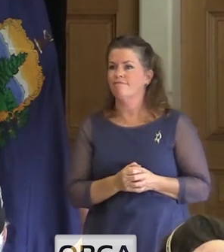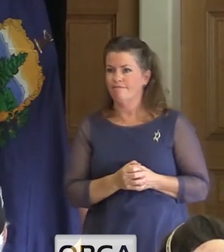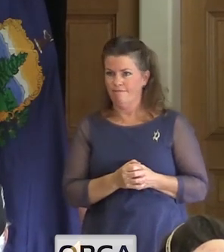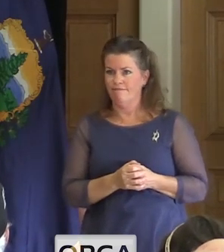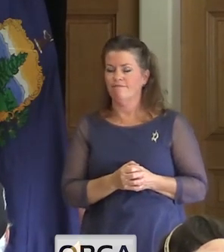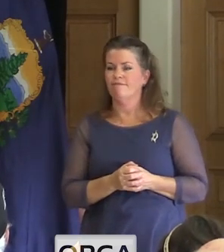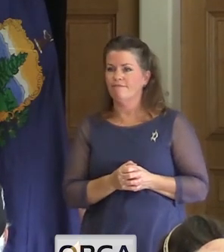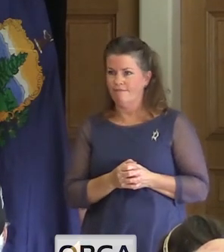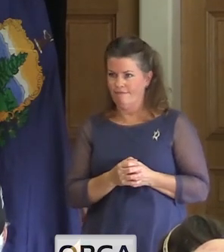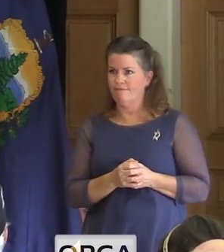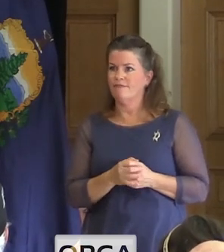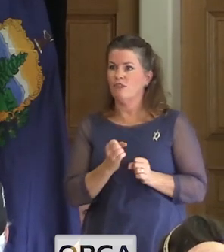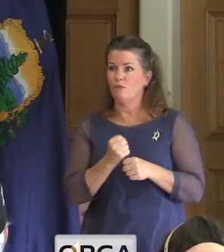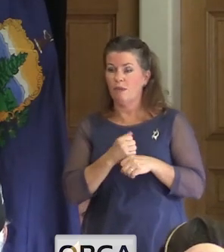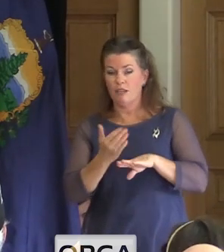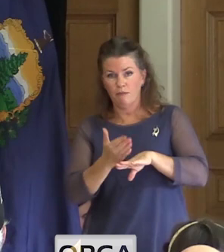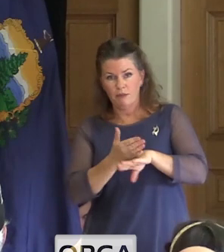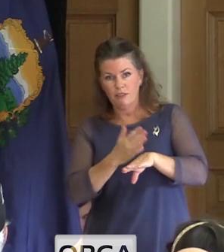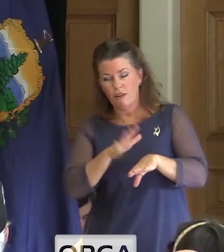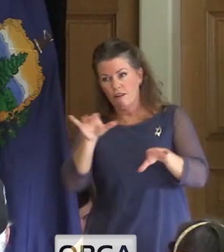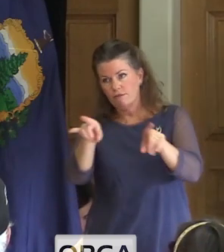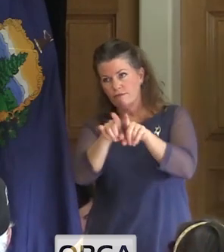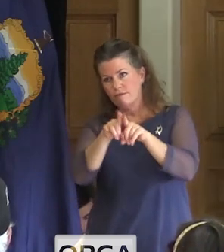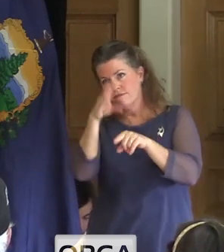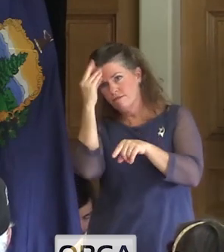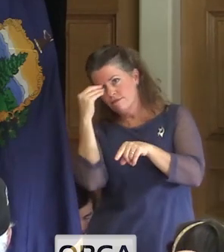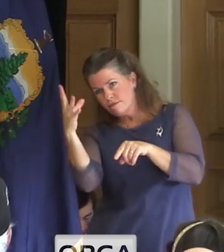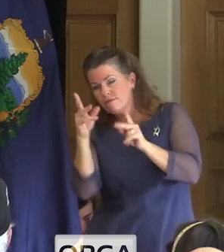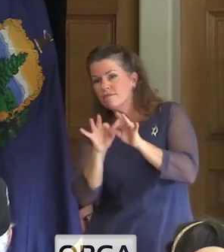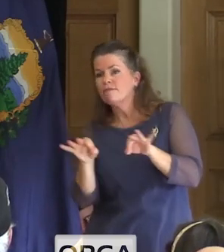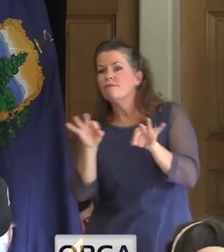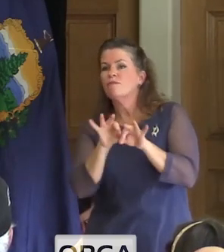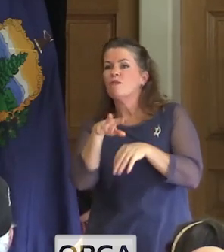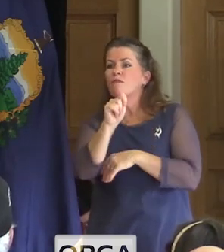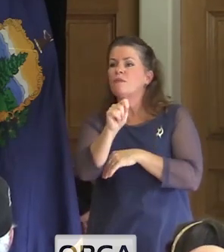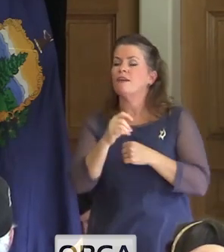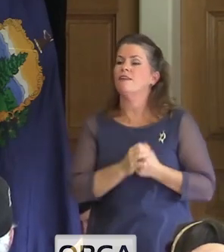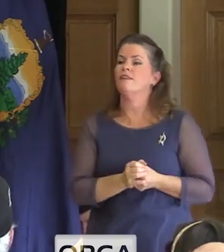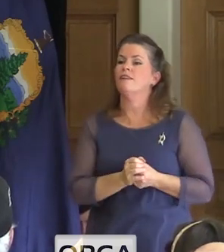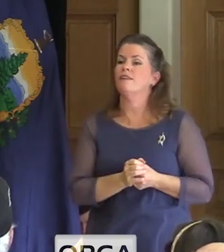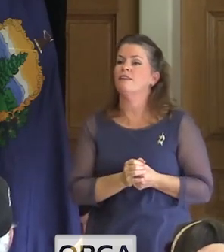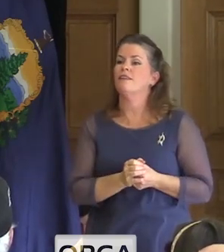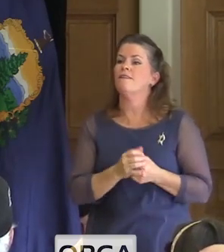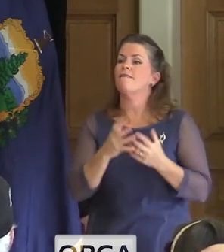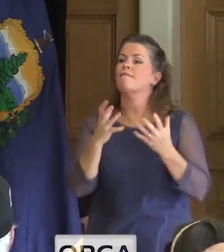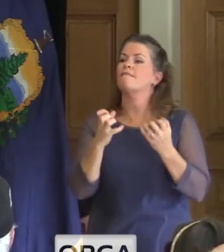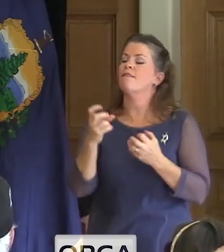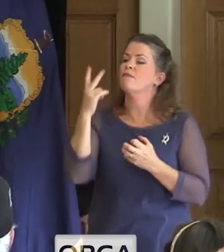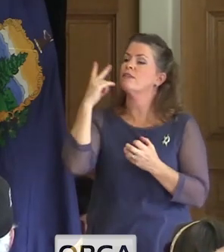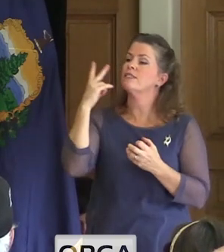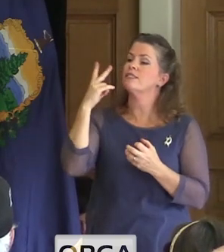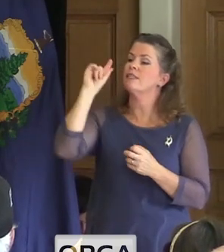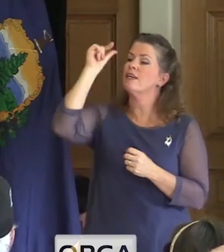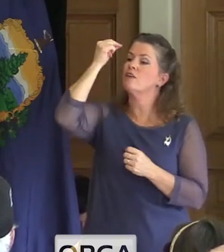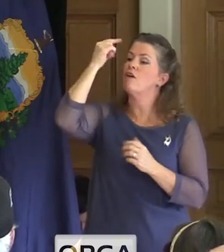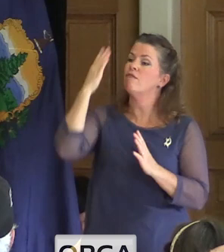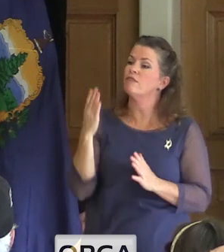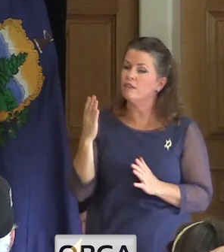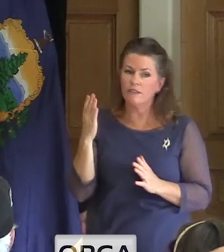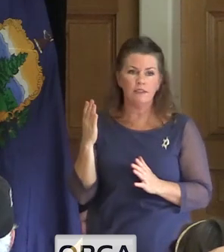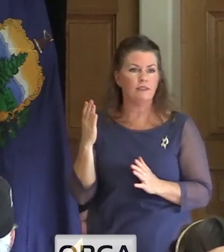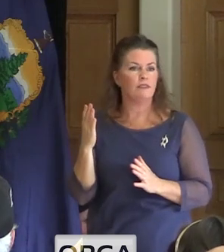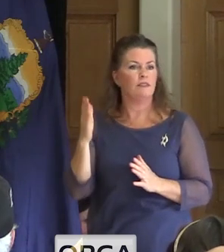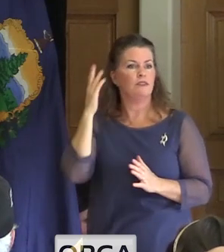we are making progress. And by the way, very importantly for Vermont, we want to see a governor who